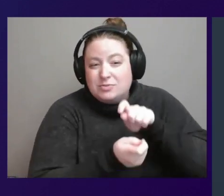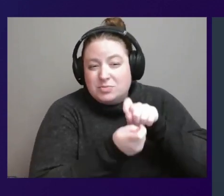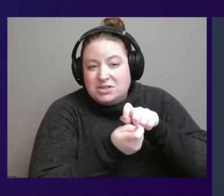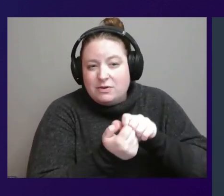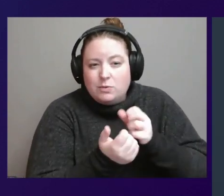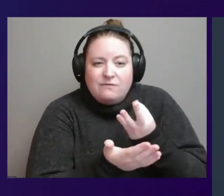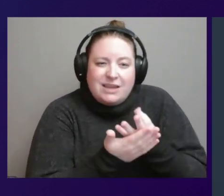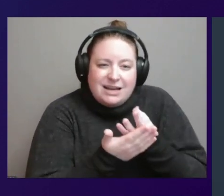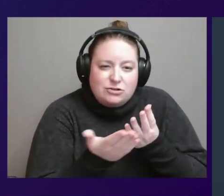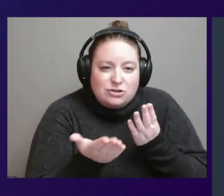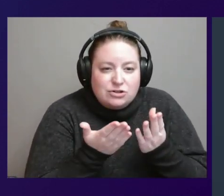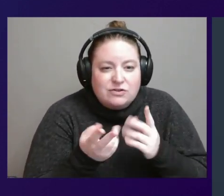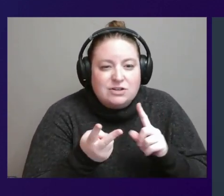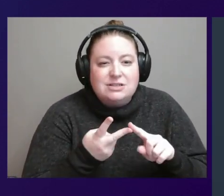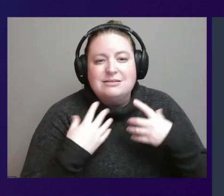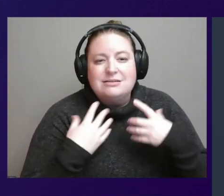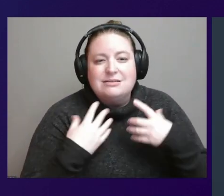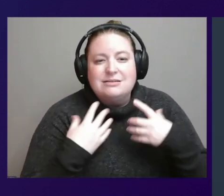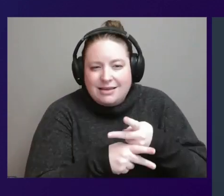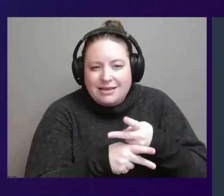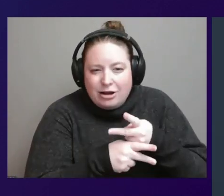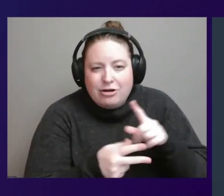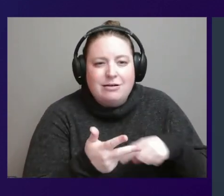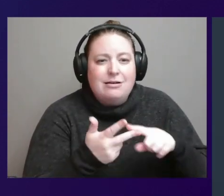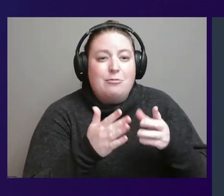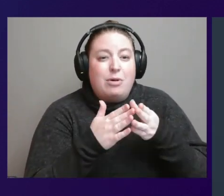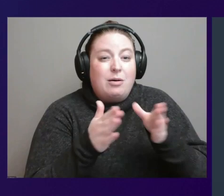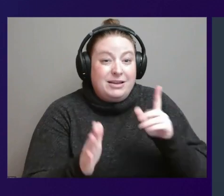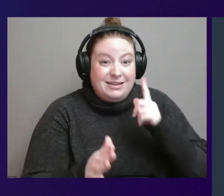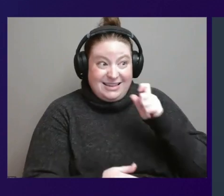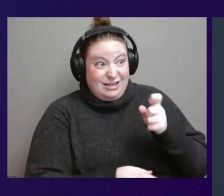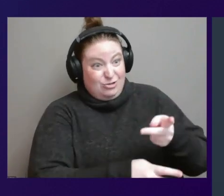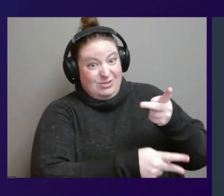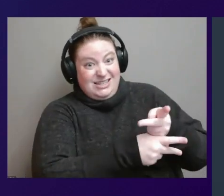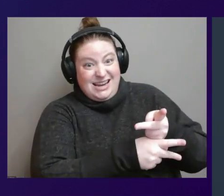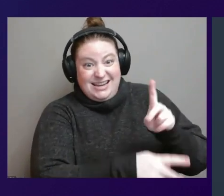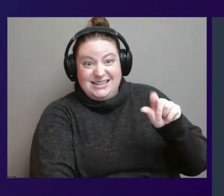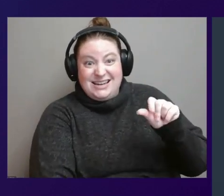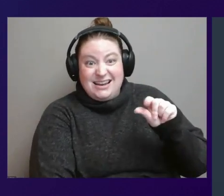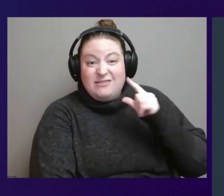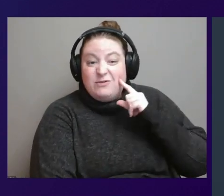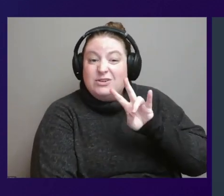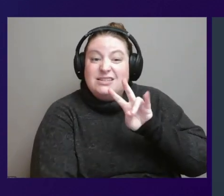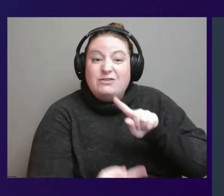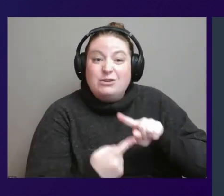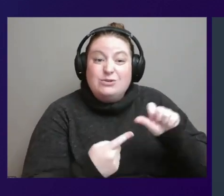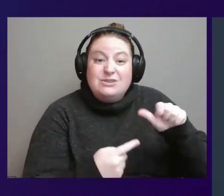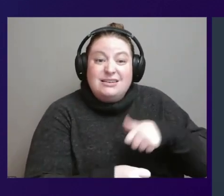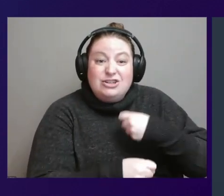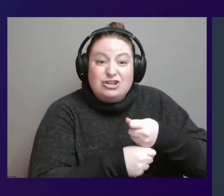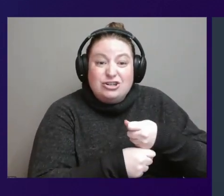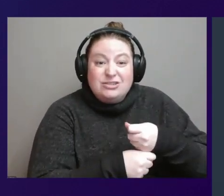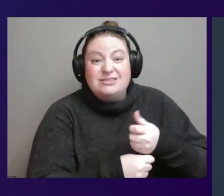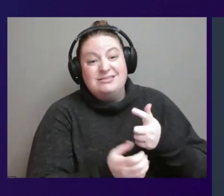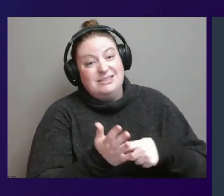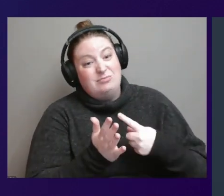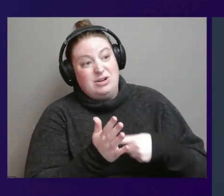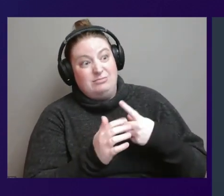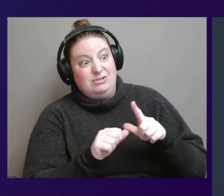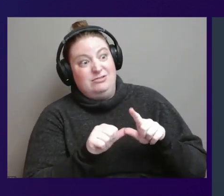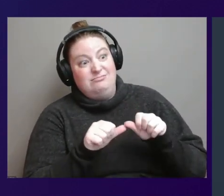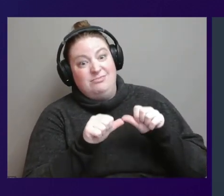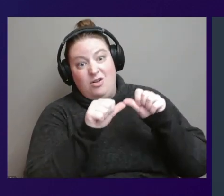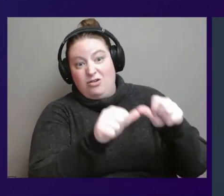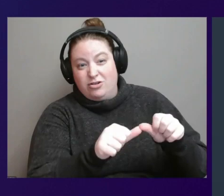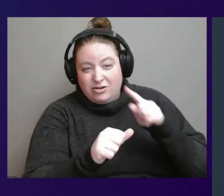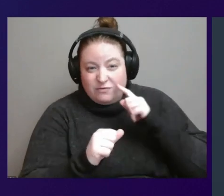services, healthcare, public sector, that need to retain data sets for 7 to 10 years, maybe longer, to meet customer needs